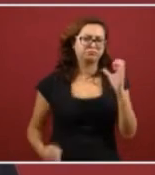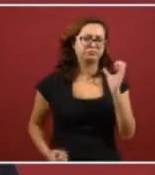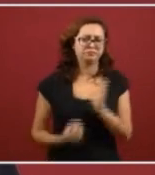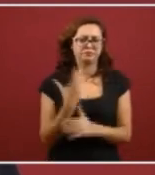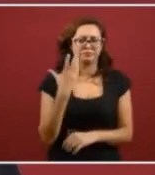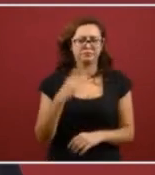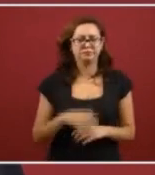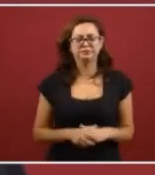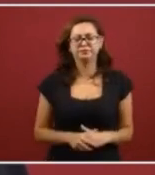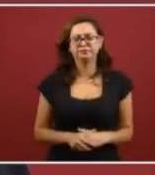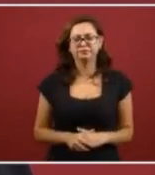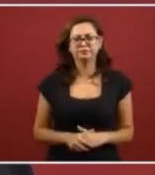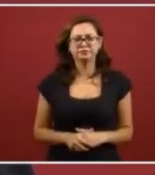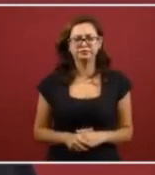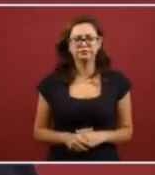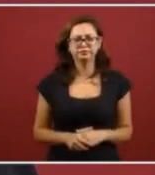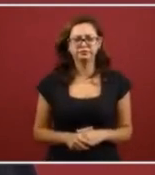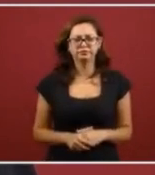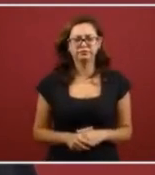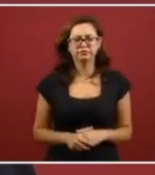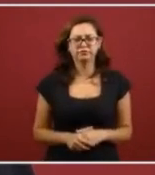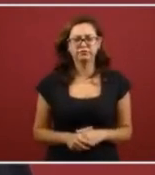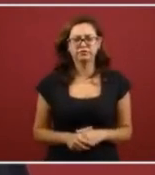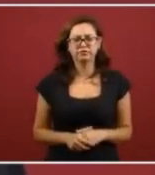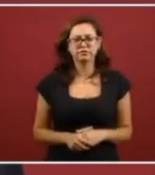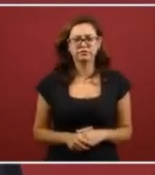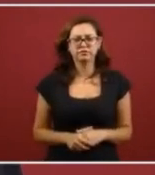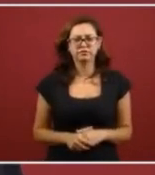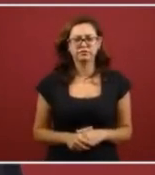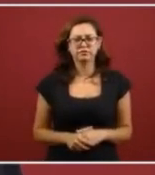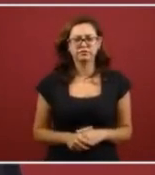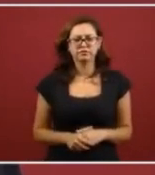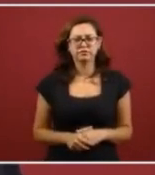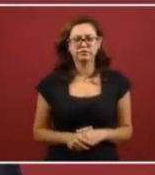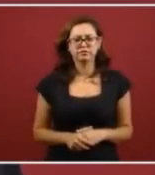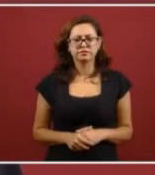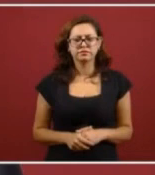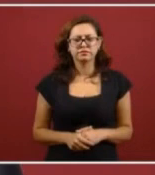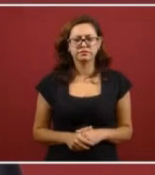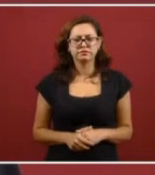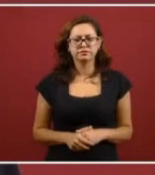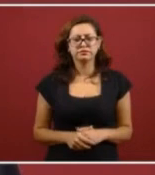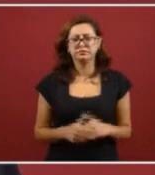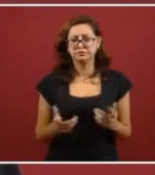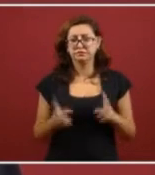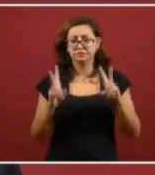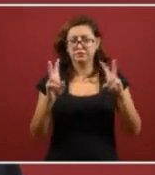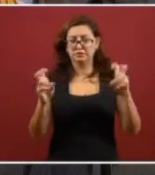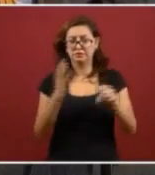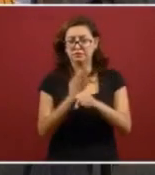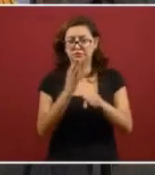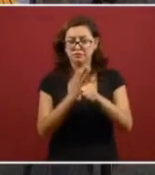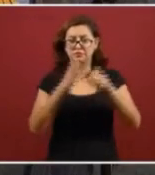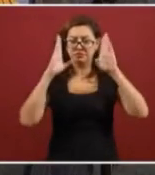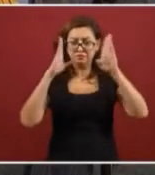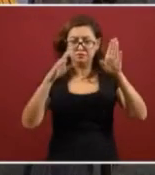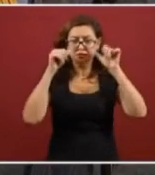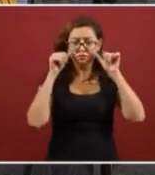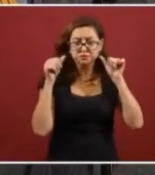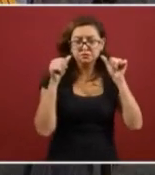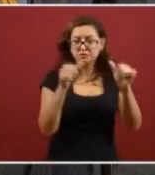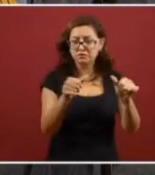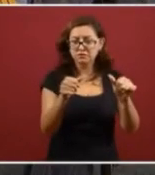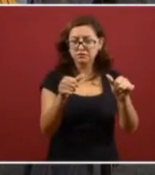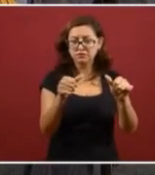things. Como vamos a destinar tiempo a esto, since we're going to yo prefiero give some time to this. I'd